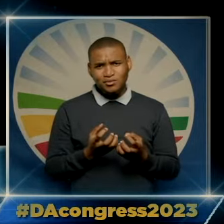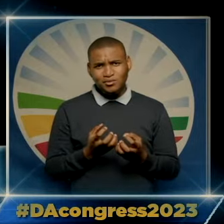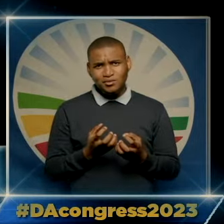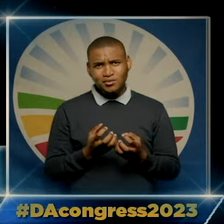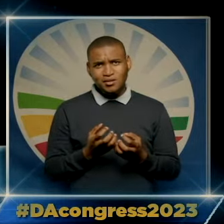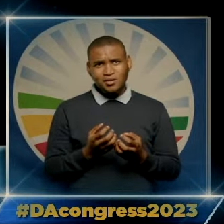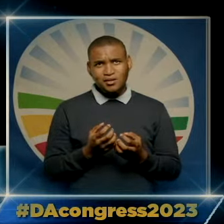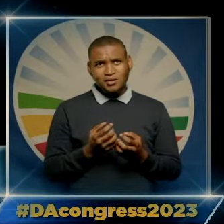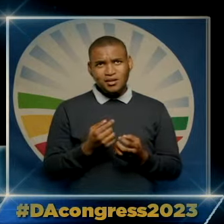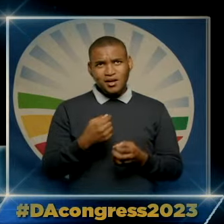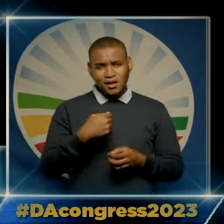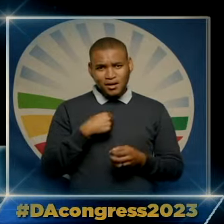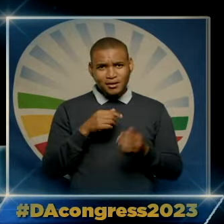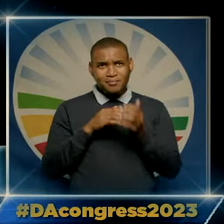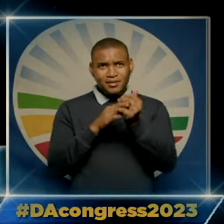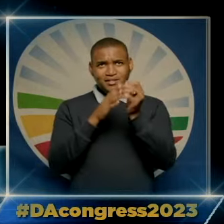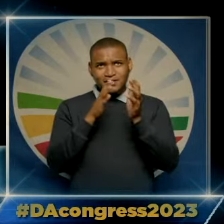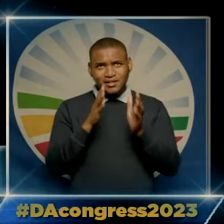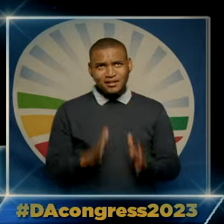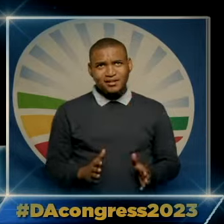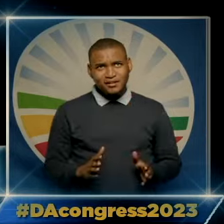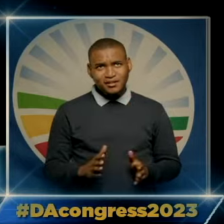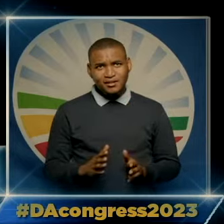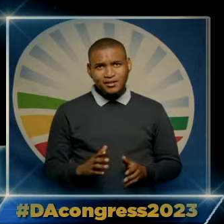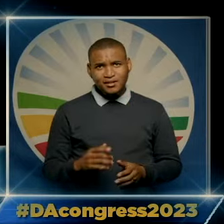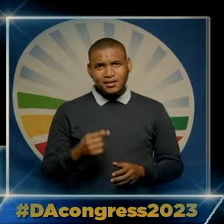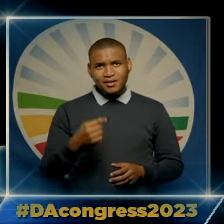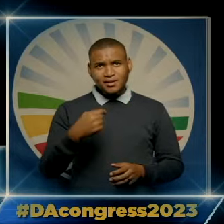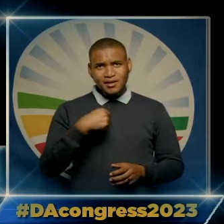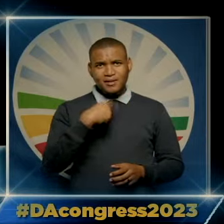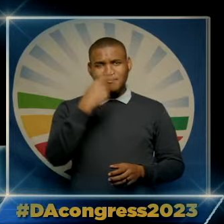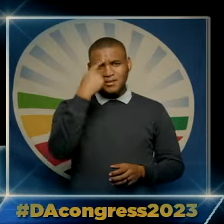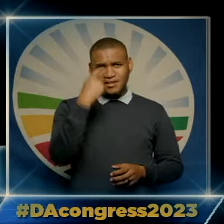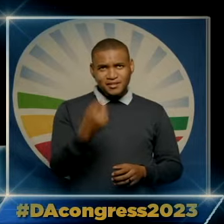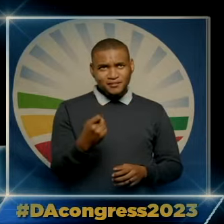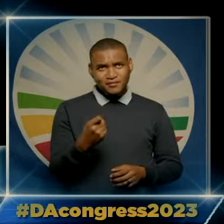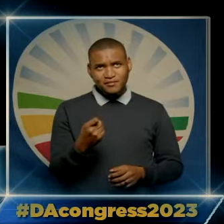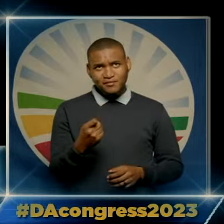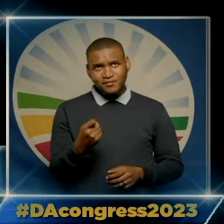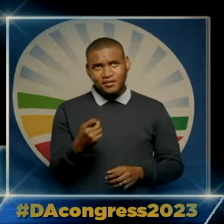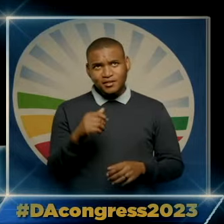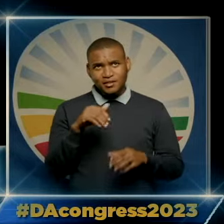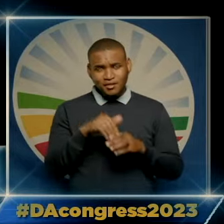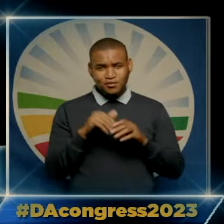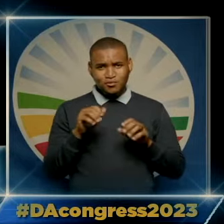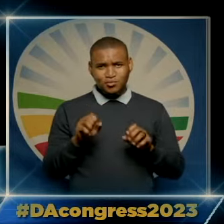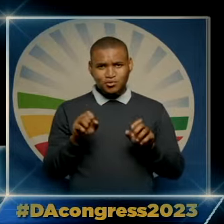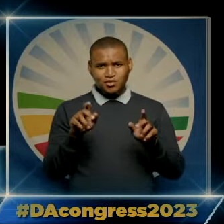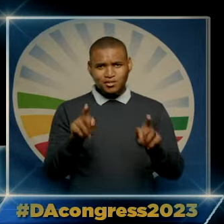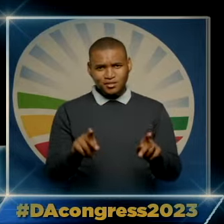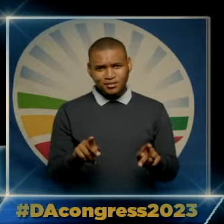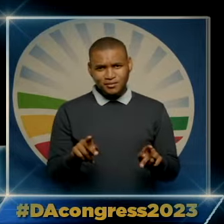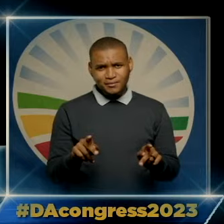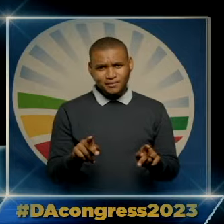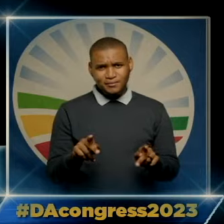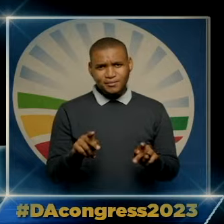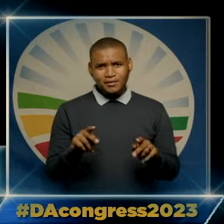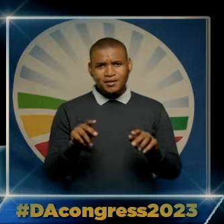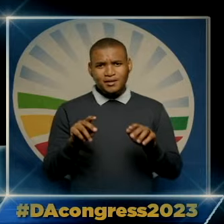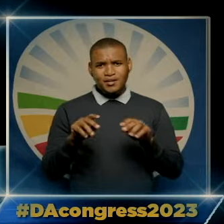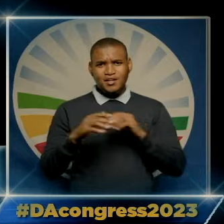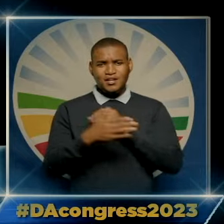I am a leader. I believe in opportunity. A nation